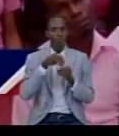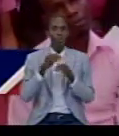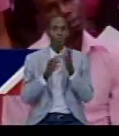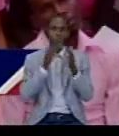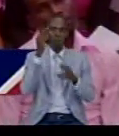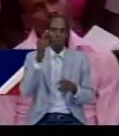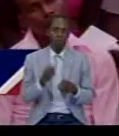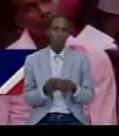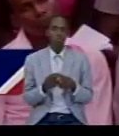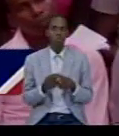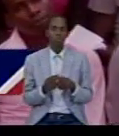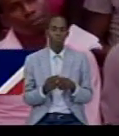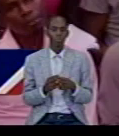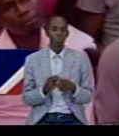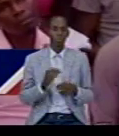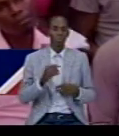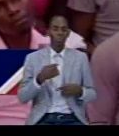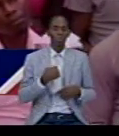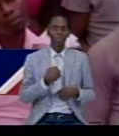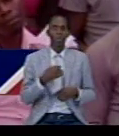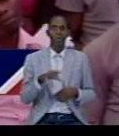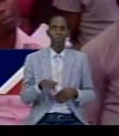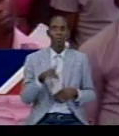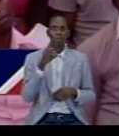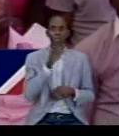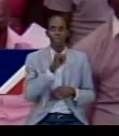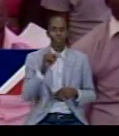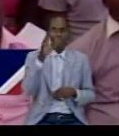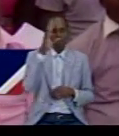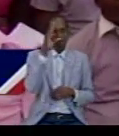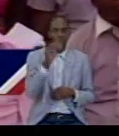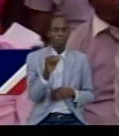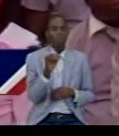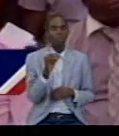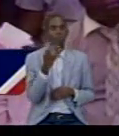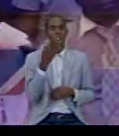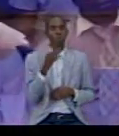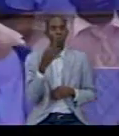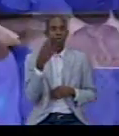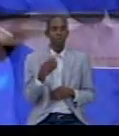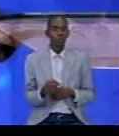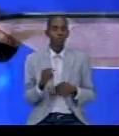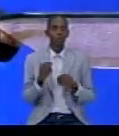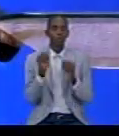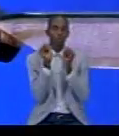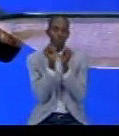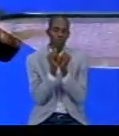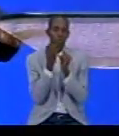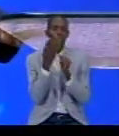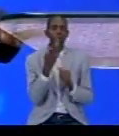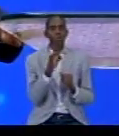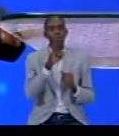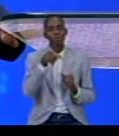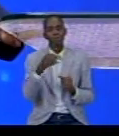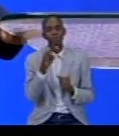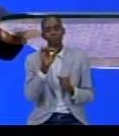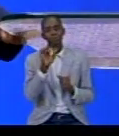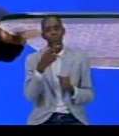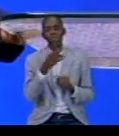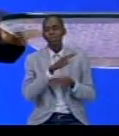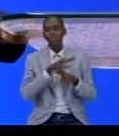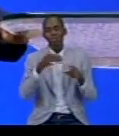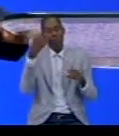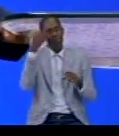name. I have found a man of the captives of Judah. Don't worry about what they say, you